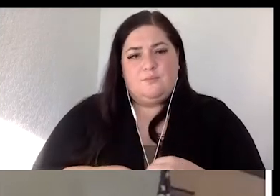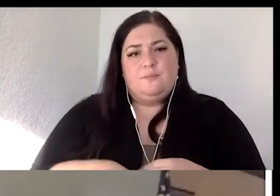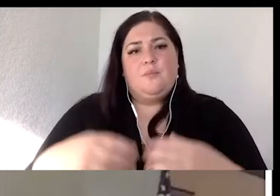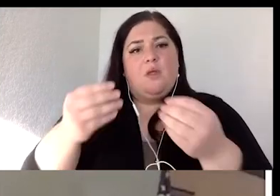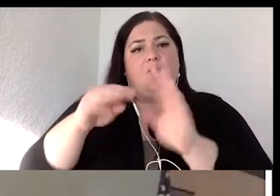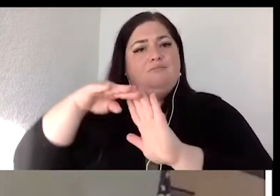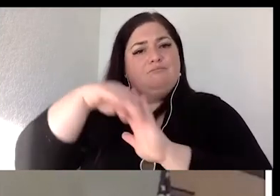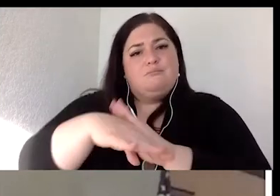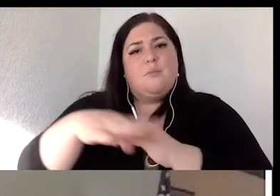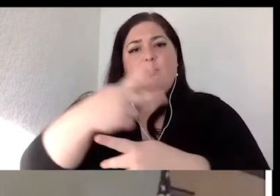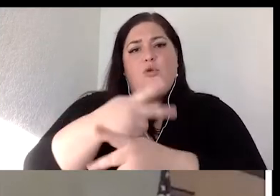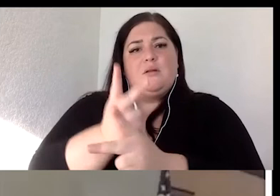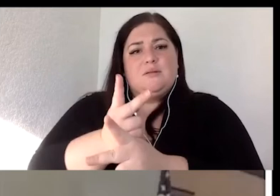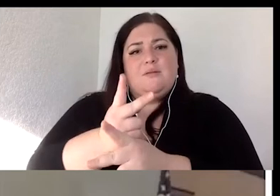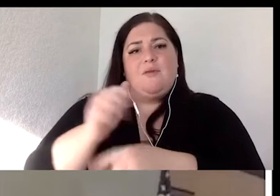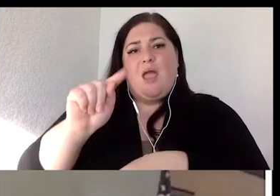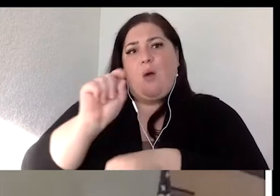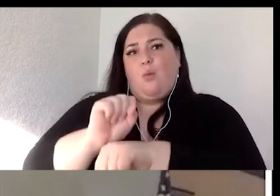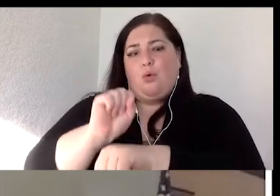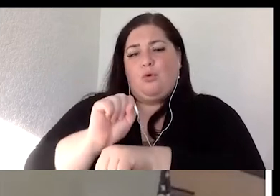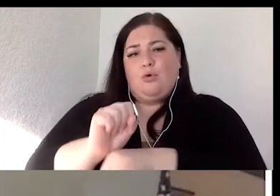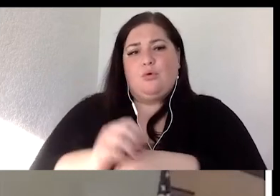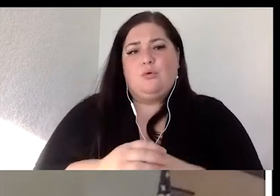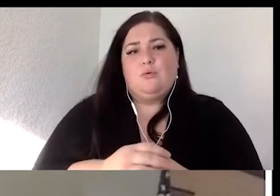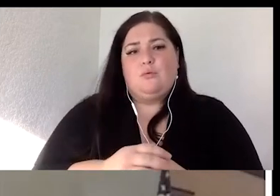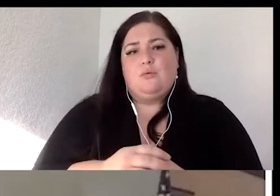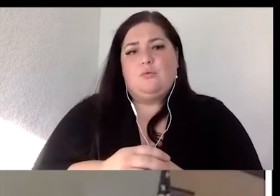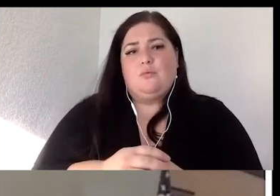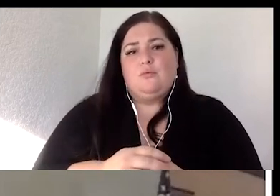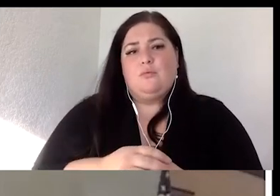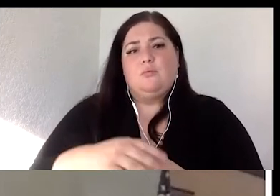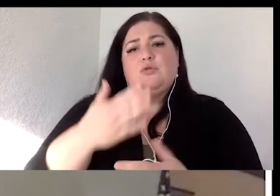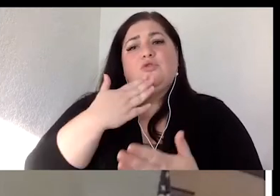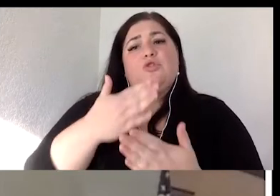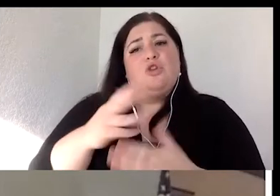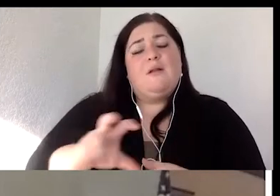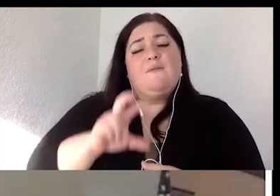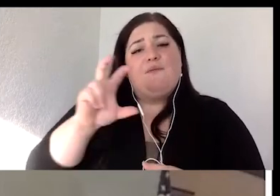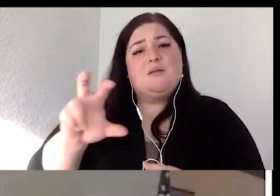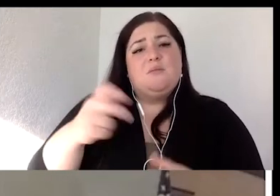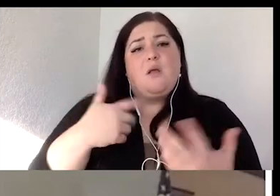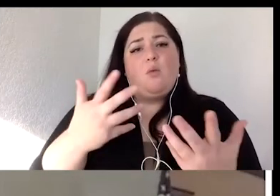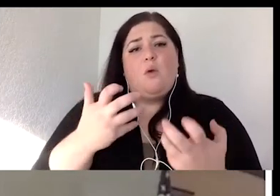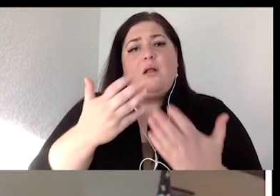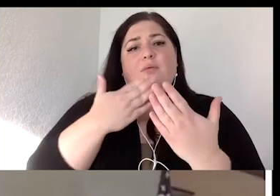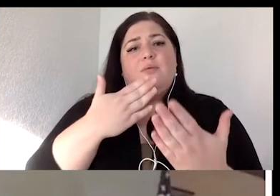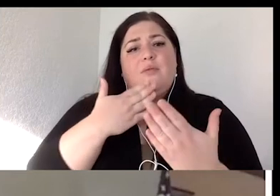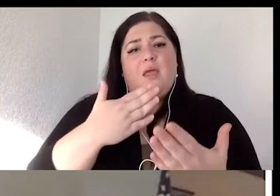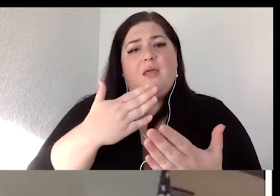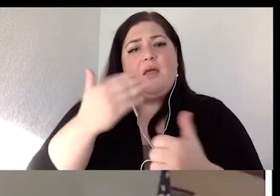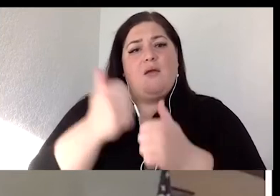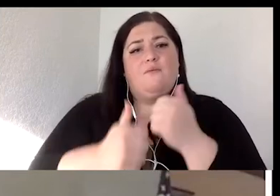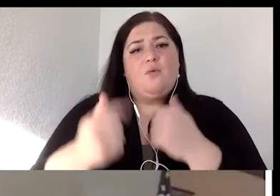productivity at work. So it's a good investment, and I want to thank all of you advocates